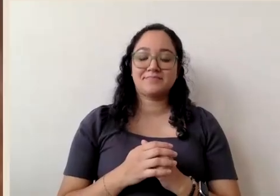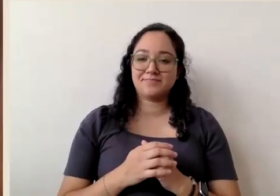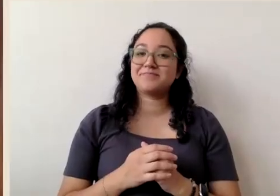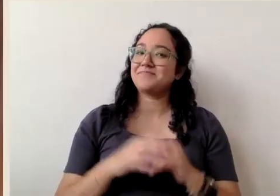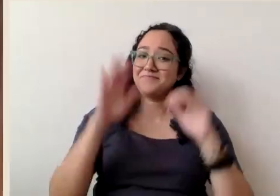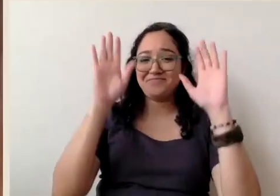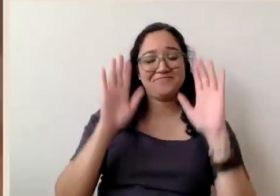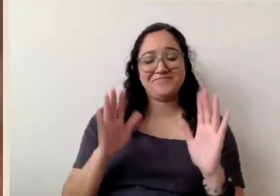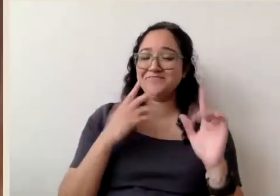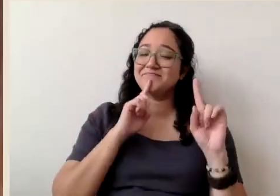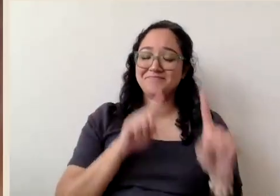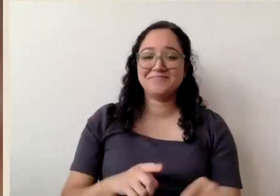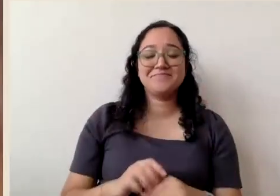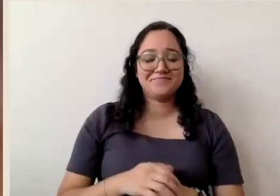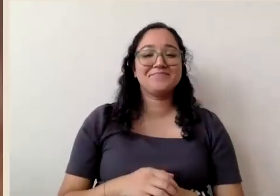Great answer.